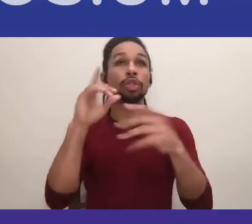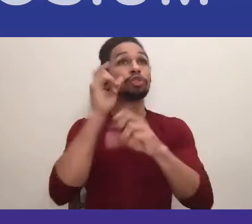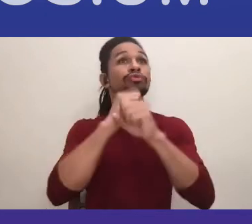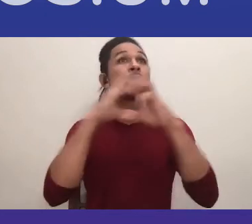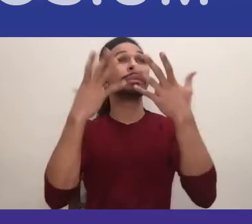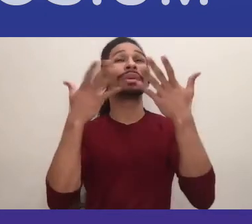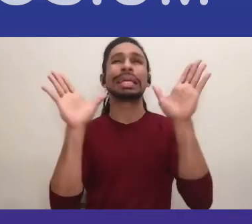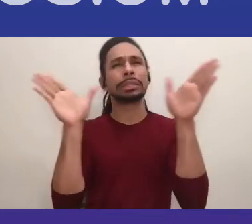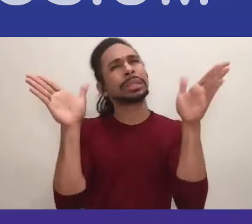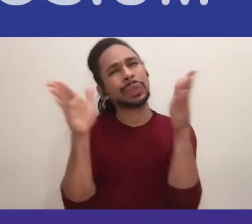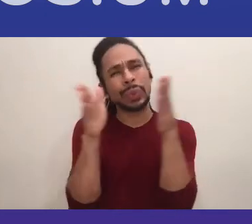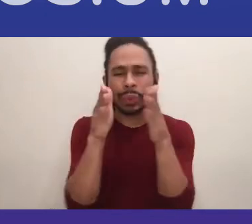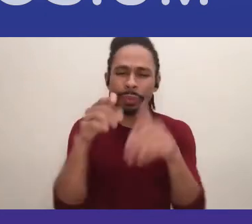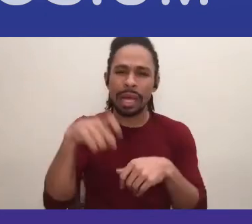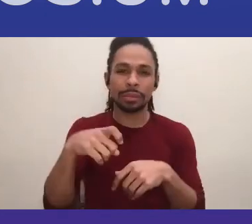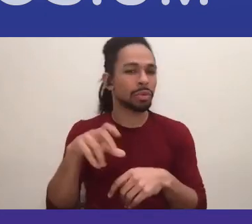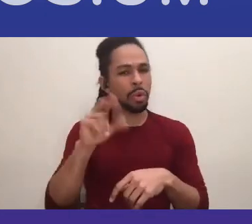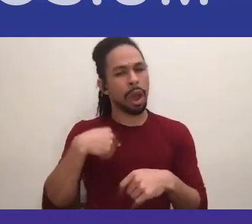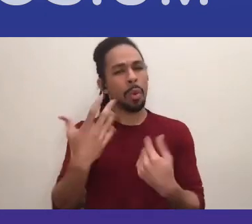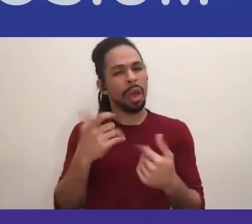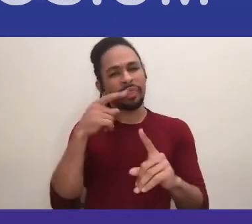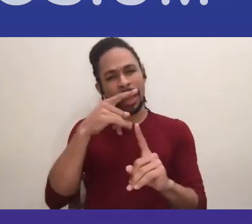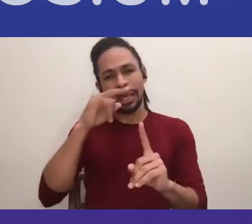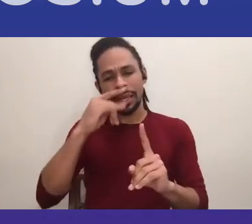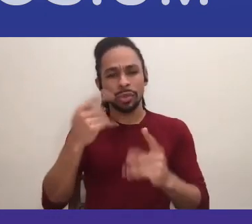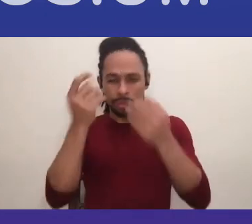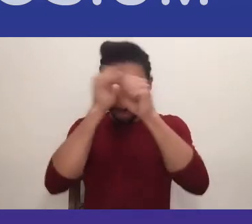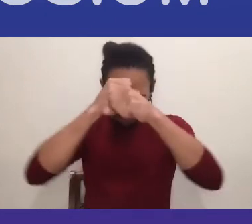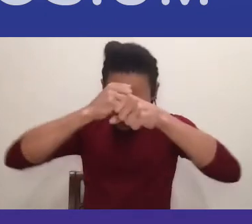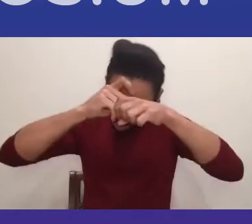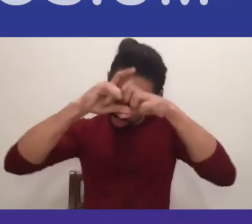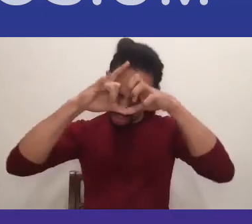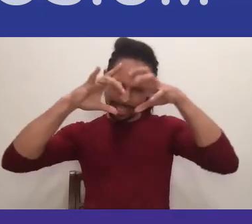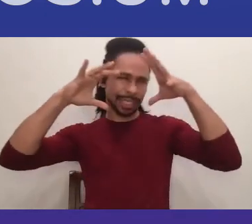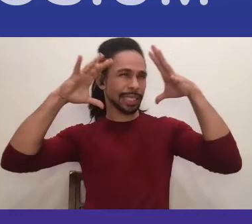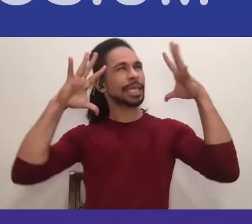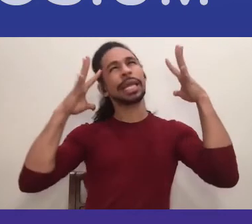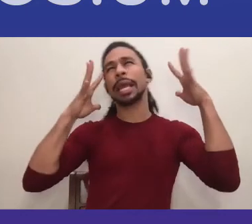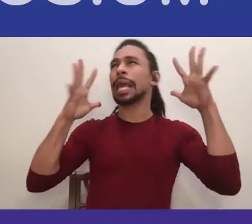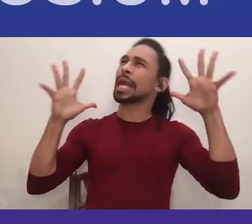kid to think, I can do what I want, and I can find that